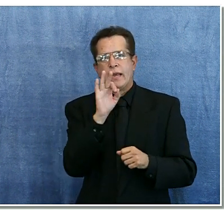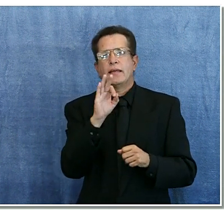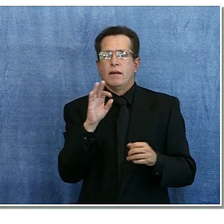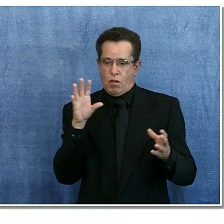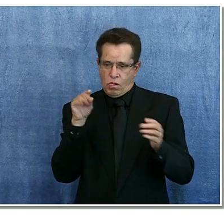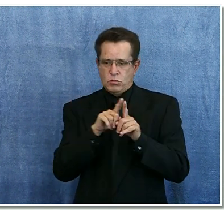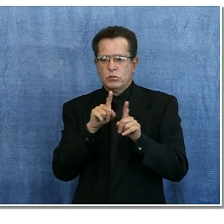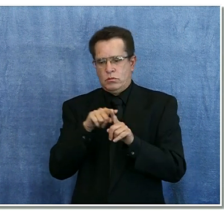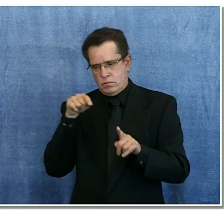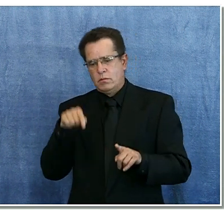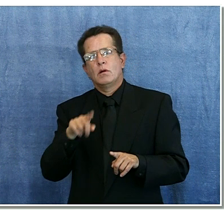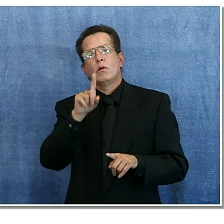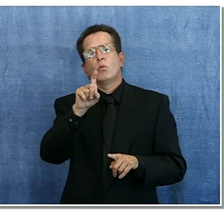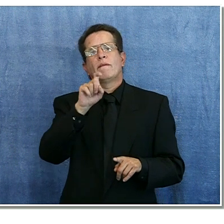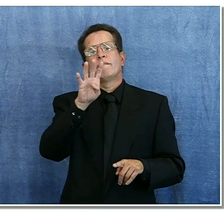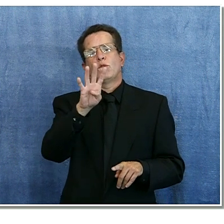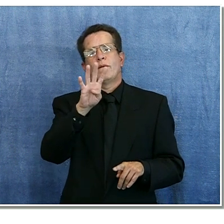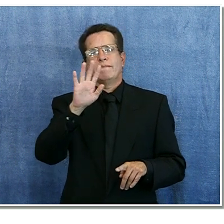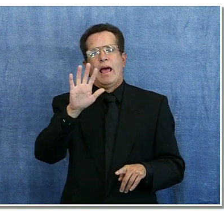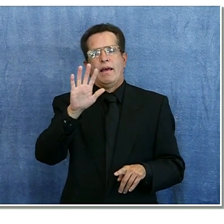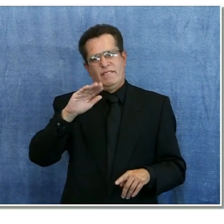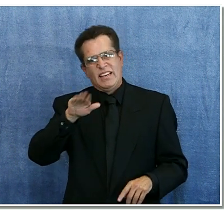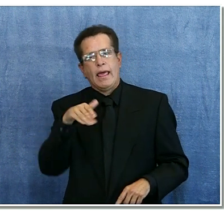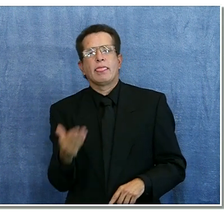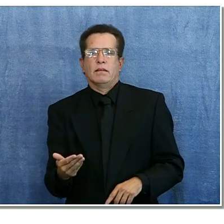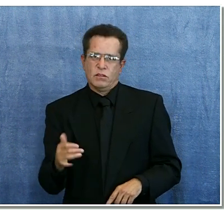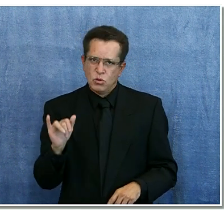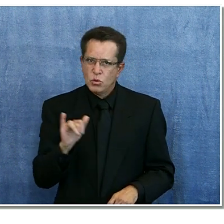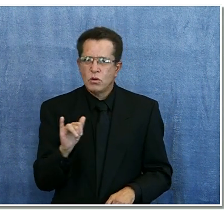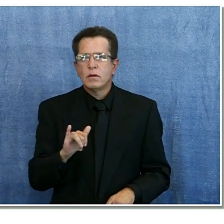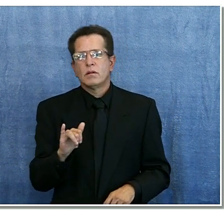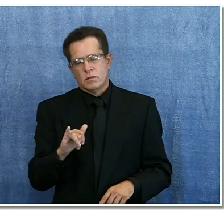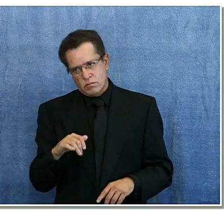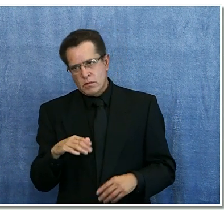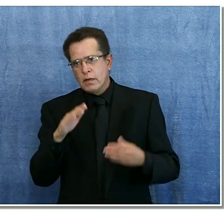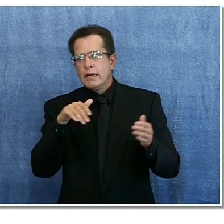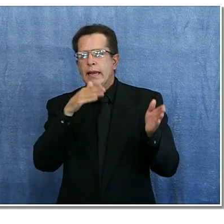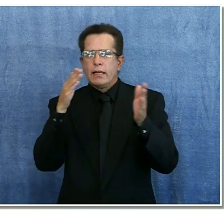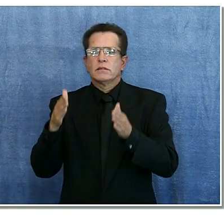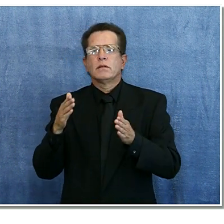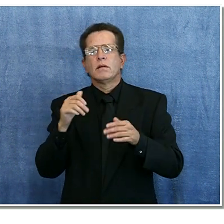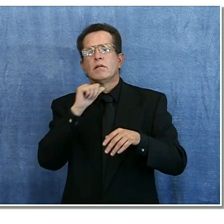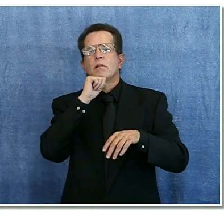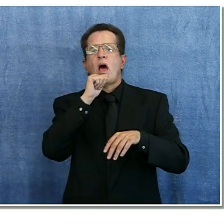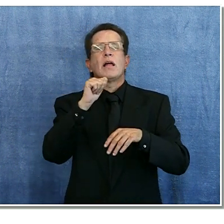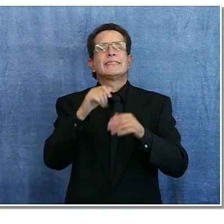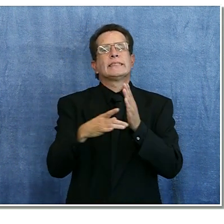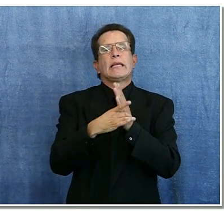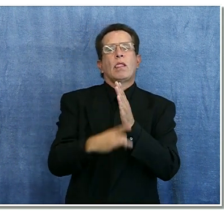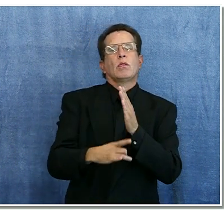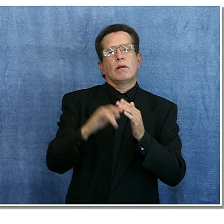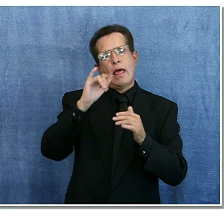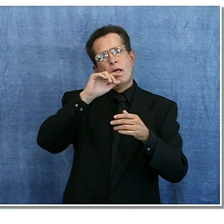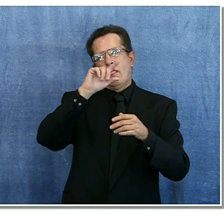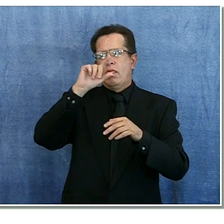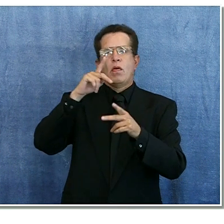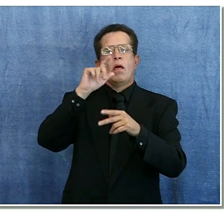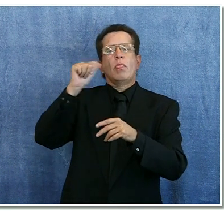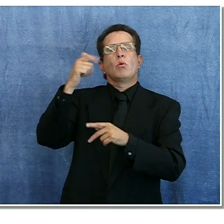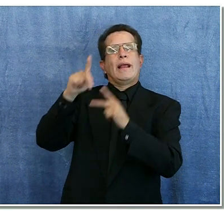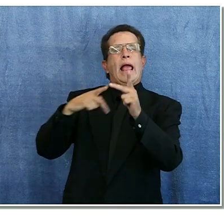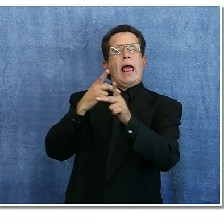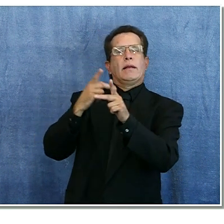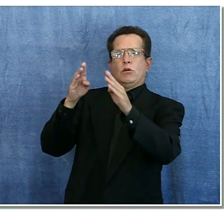145 deaths. The next category is non-skilled nursing facilities or other congregate settings,